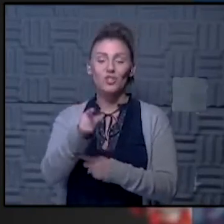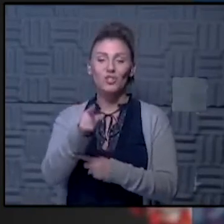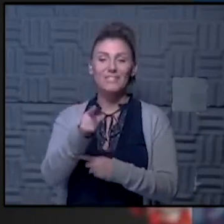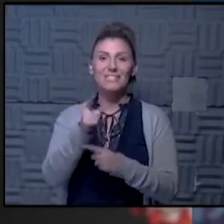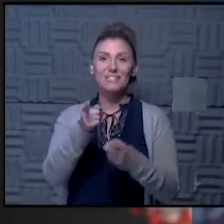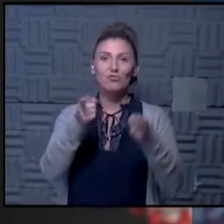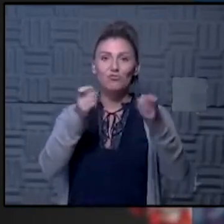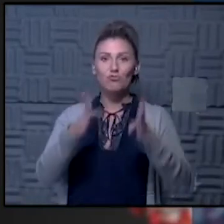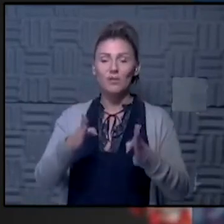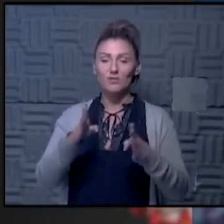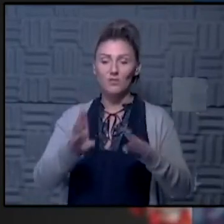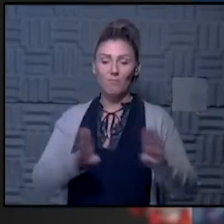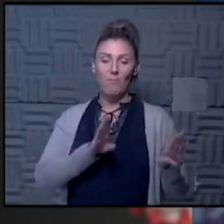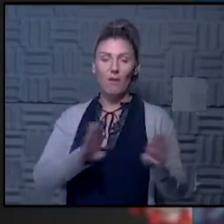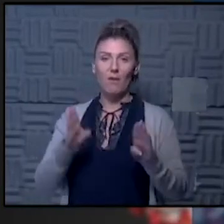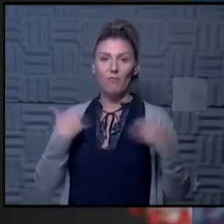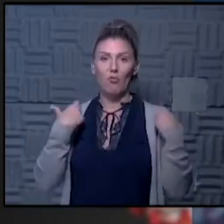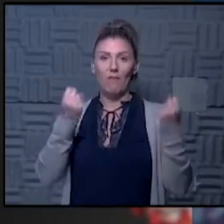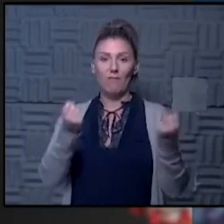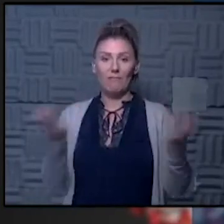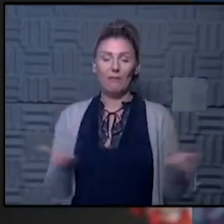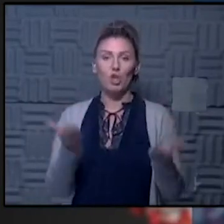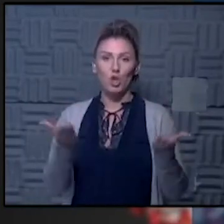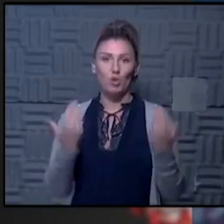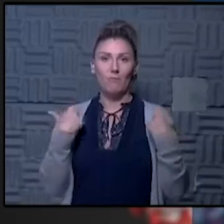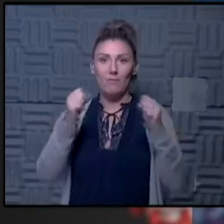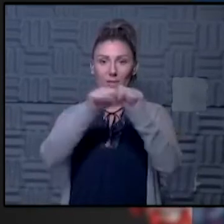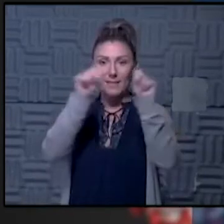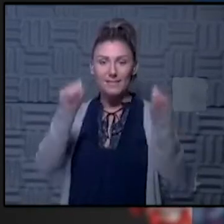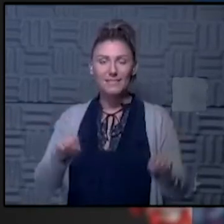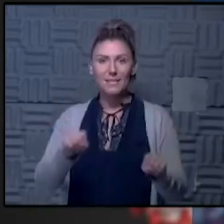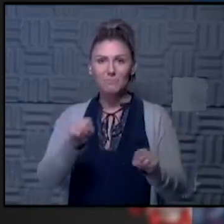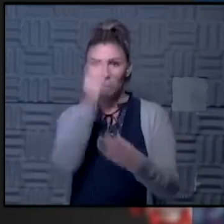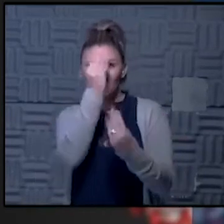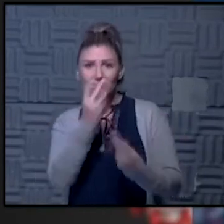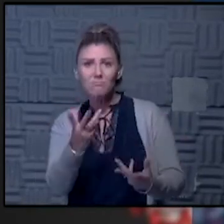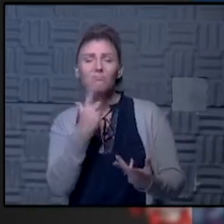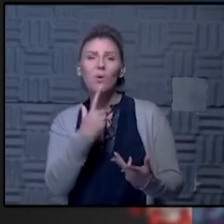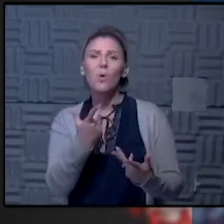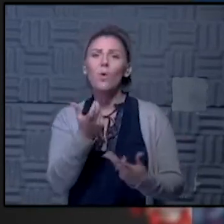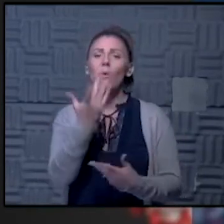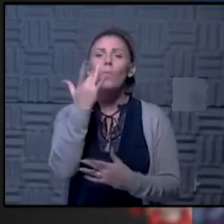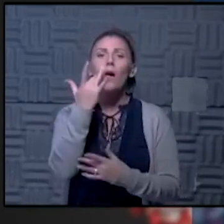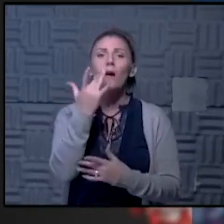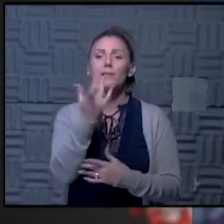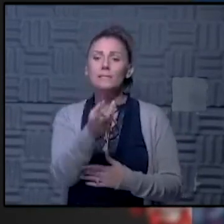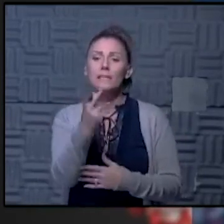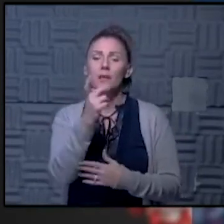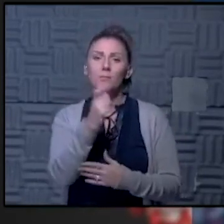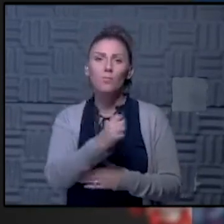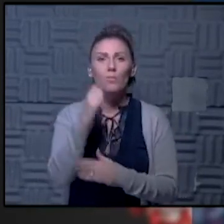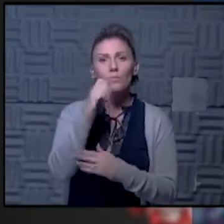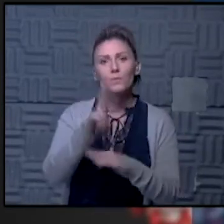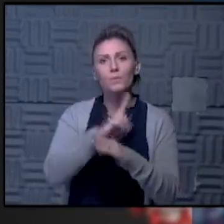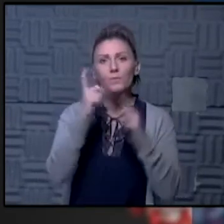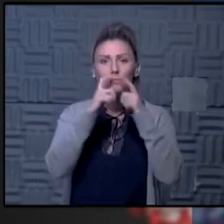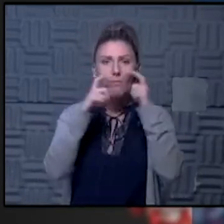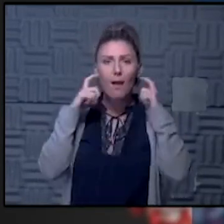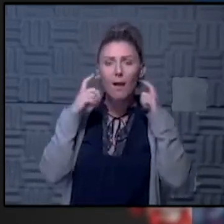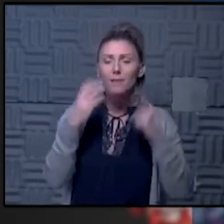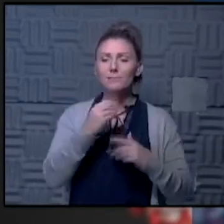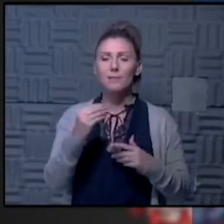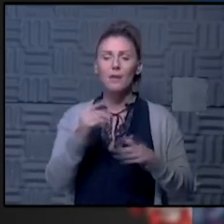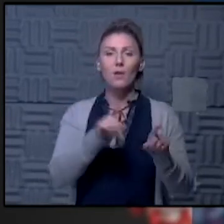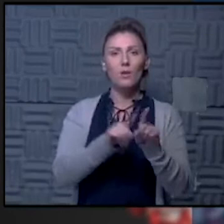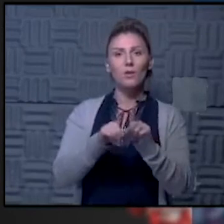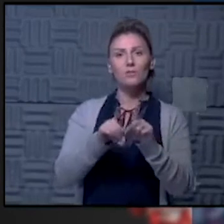Health here at the health system, offers insight into why some won't wear a mask. And also we'll